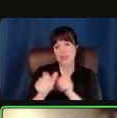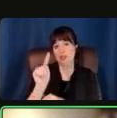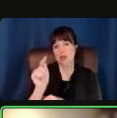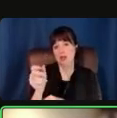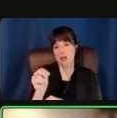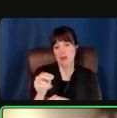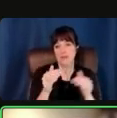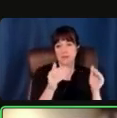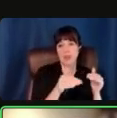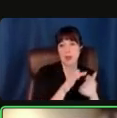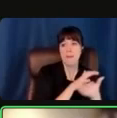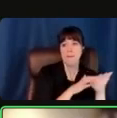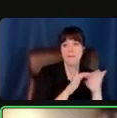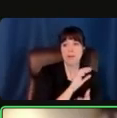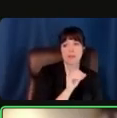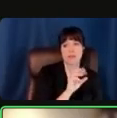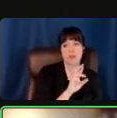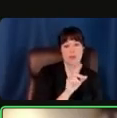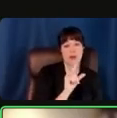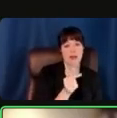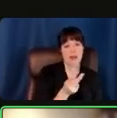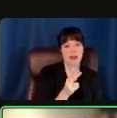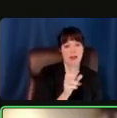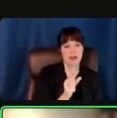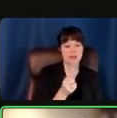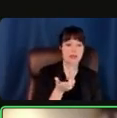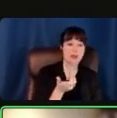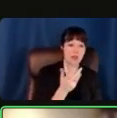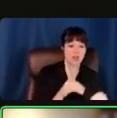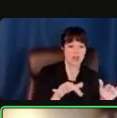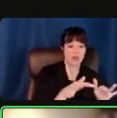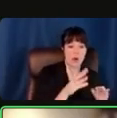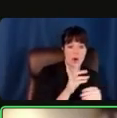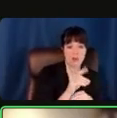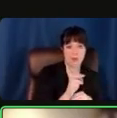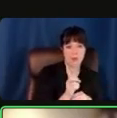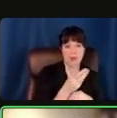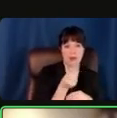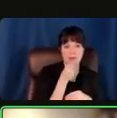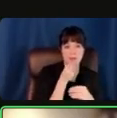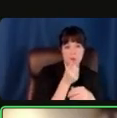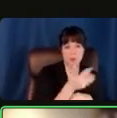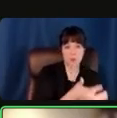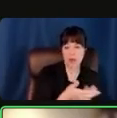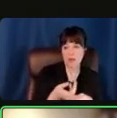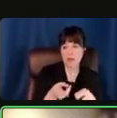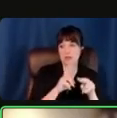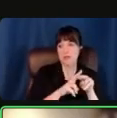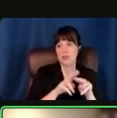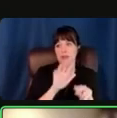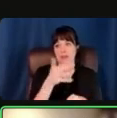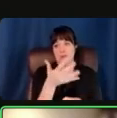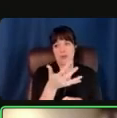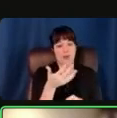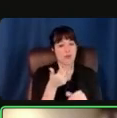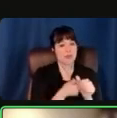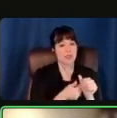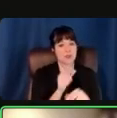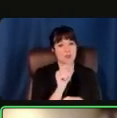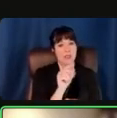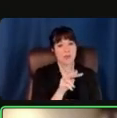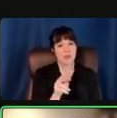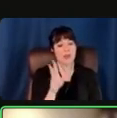Mixed organics, which include yard debris and food waste, increased $5 per ton in 2022 and is expecting an increase